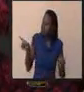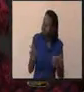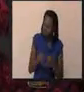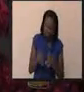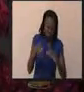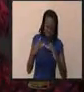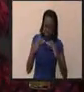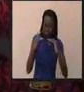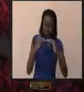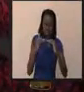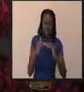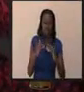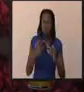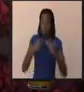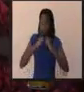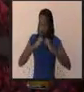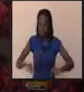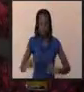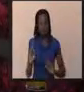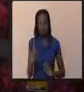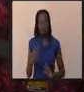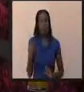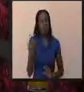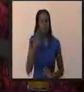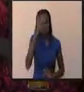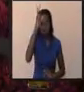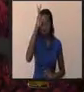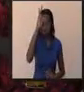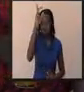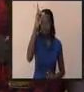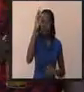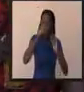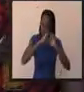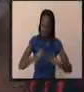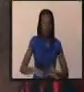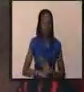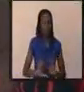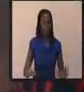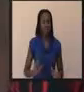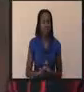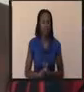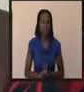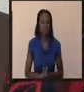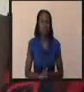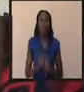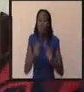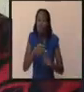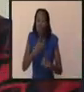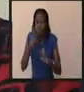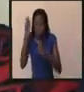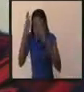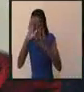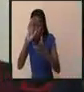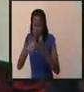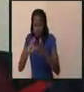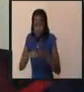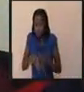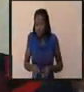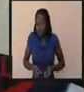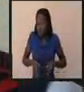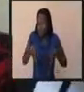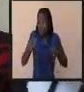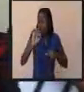We don't determine that. Only God can determine that, not us. Can you also answer her concern about her long